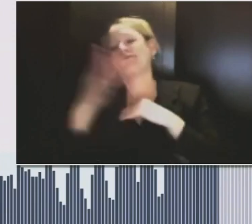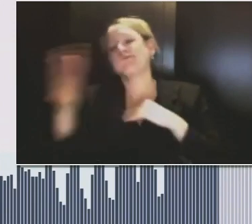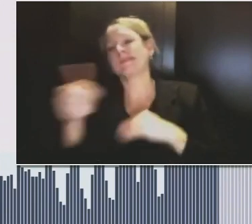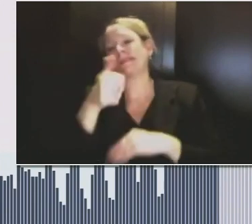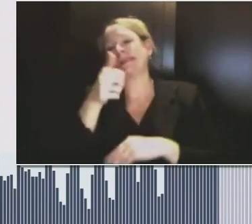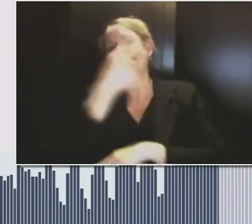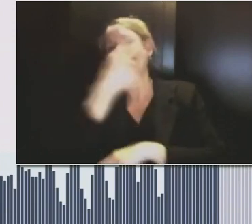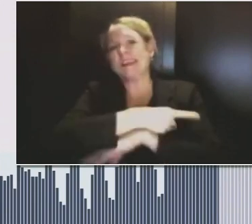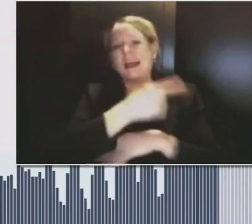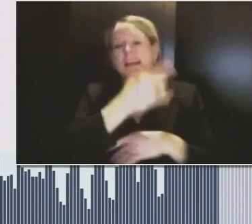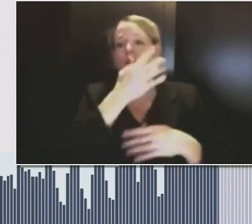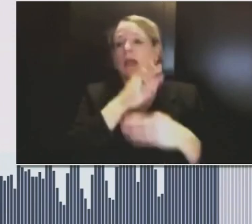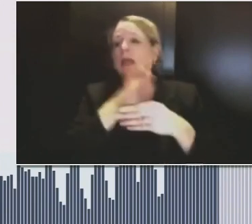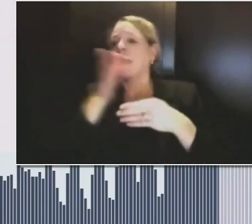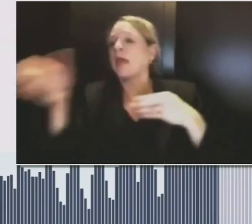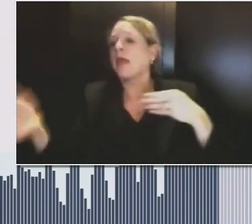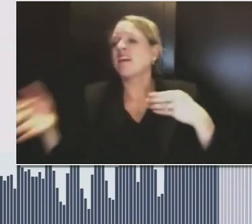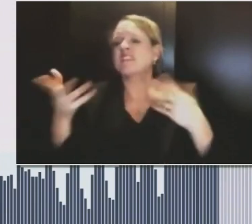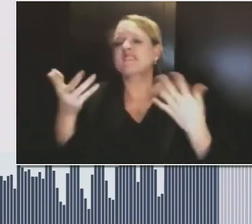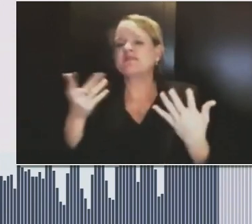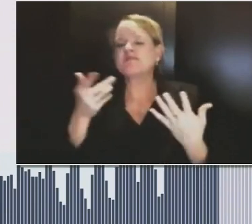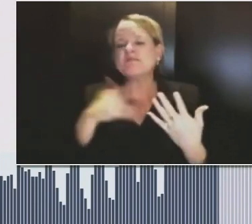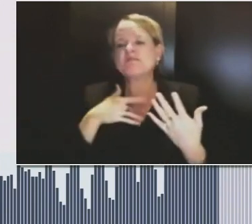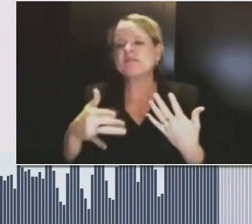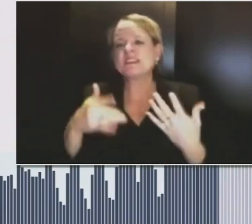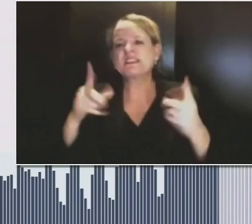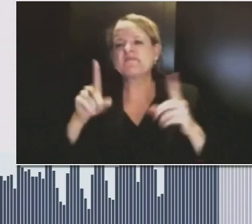Nope, thank you. All right, thank you.